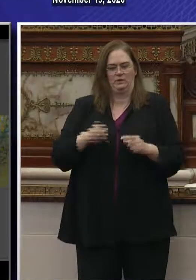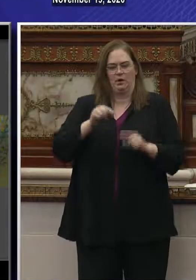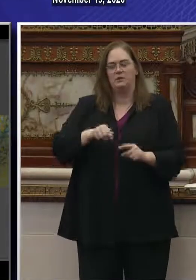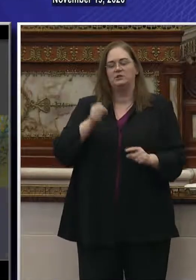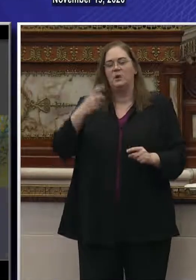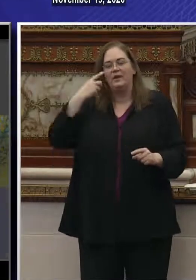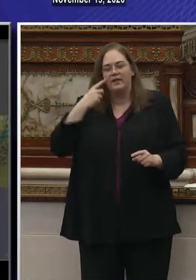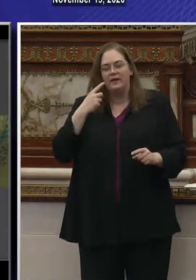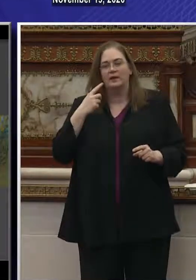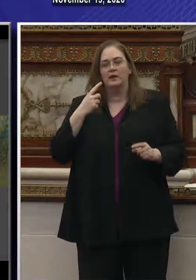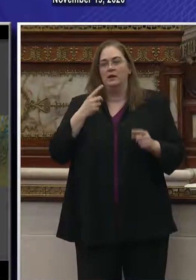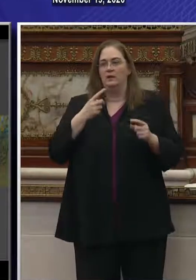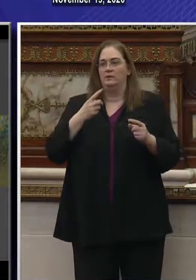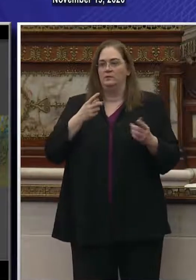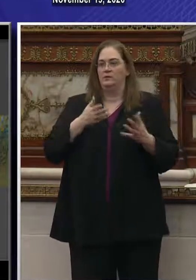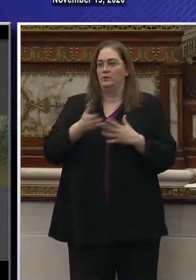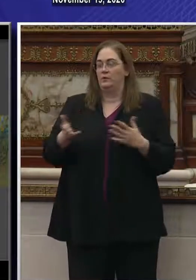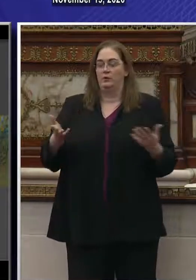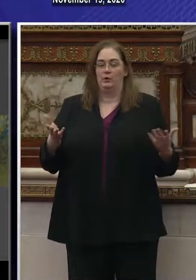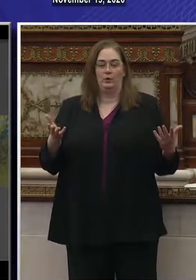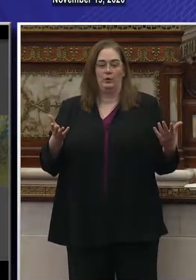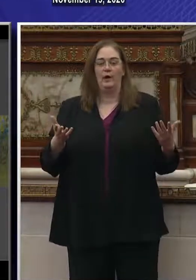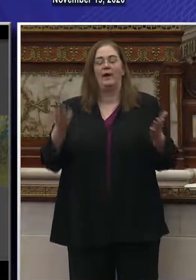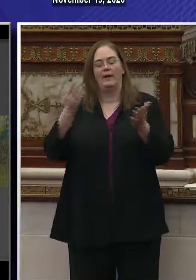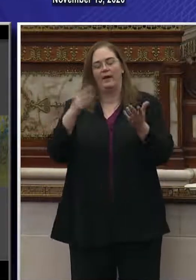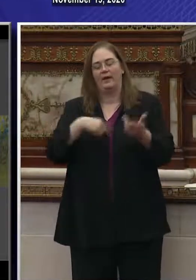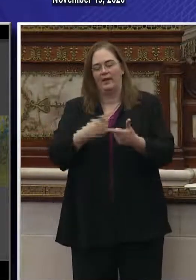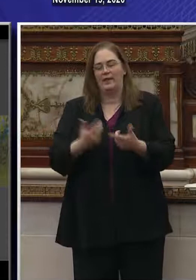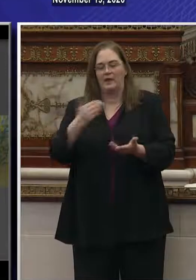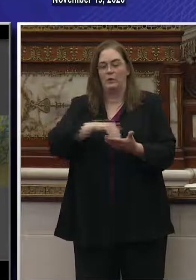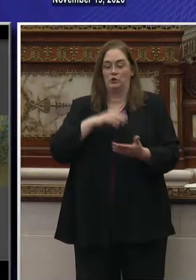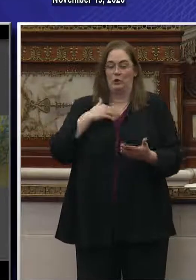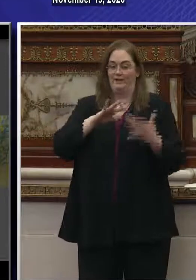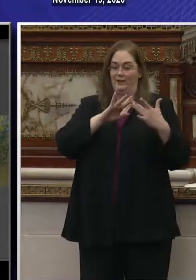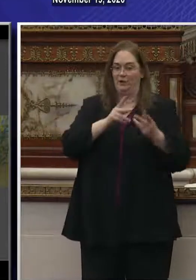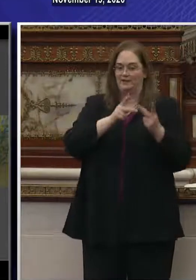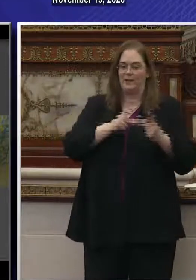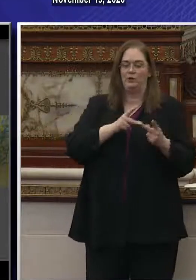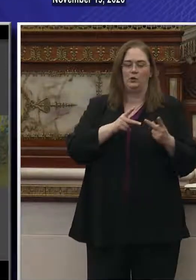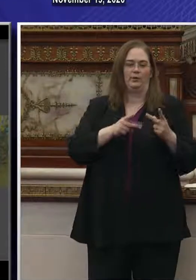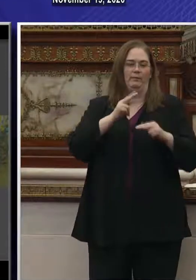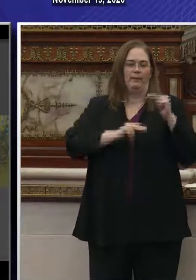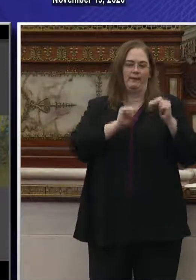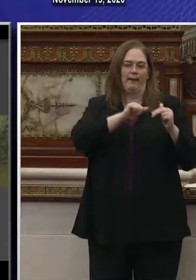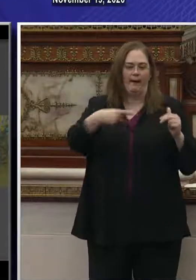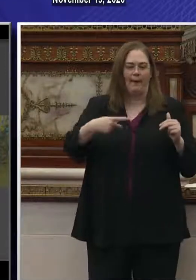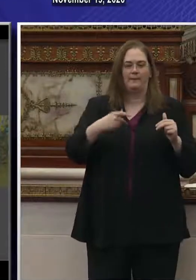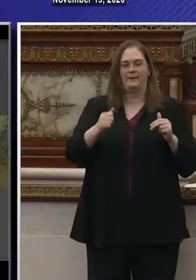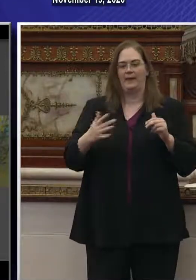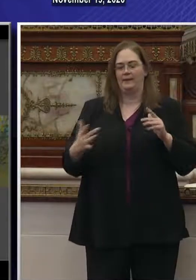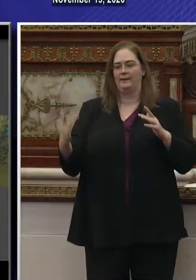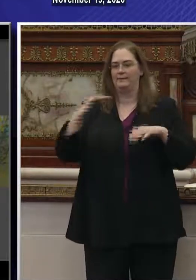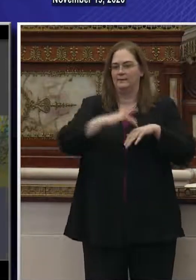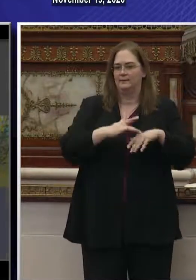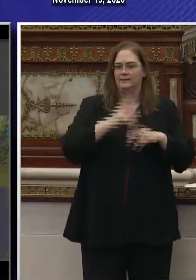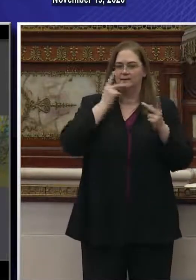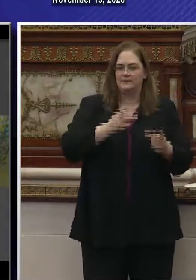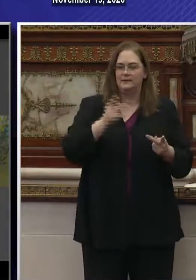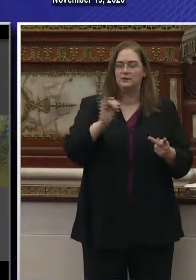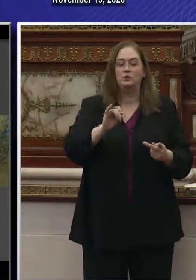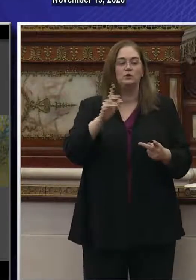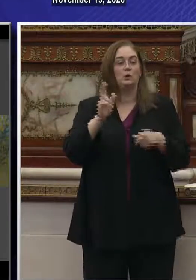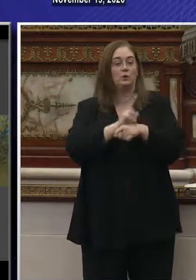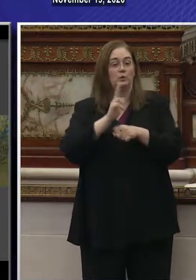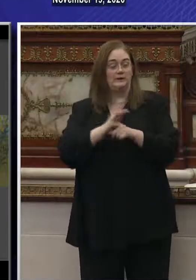So I think through, and then of course, when you have an internet site, you can build out apps that can access that site as well. So I think